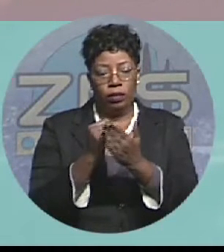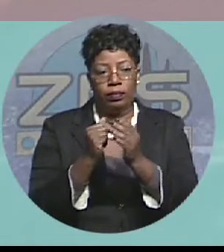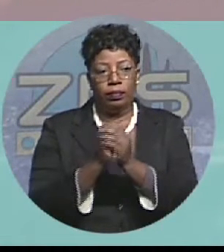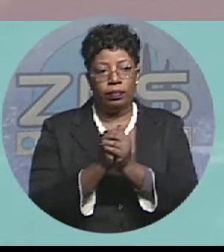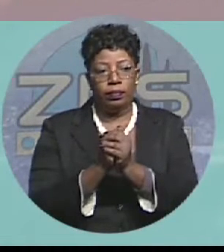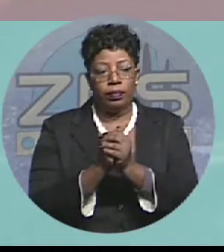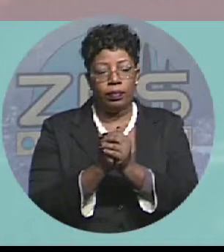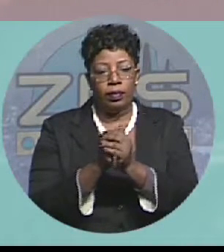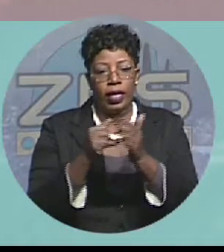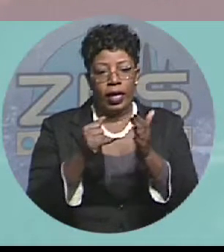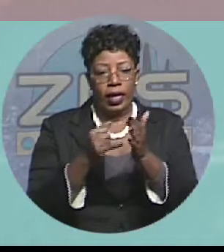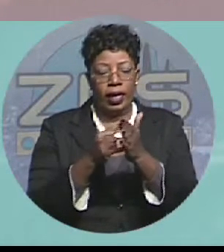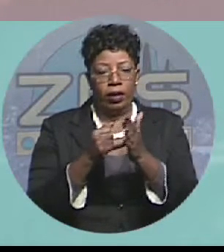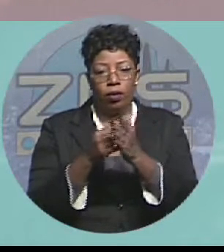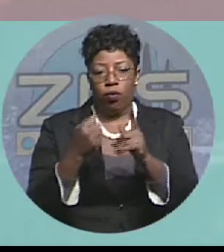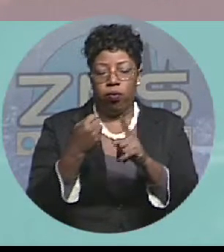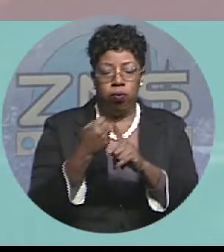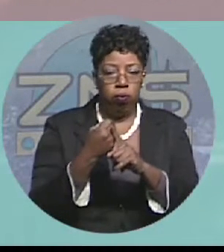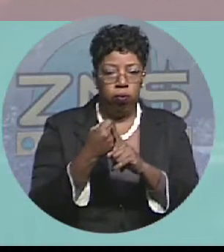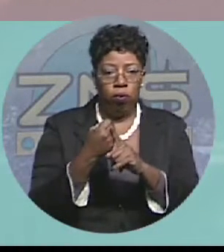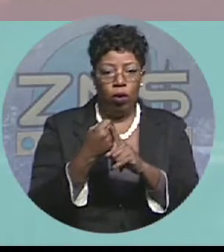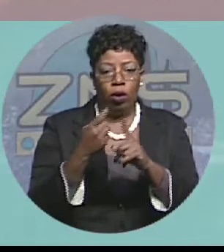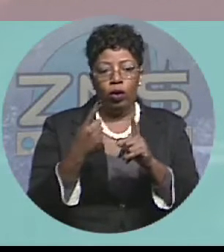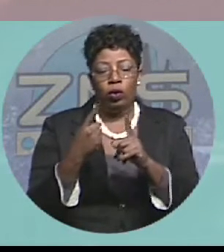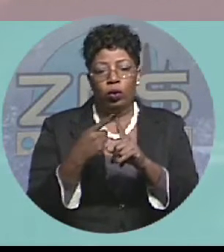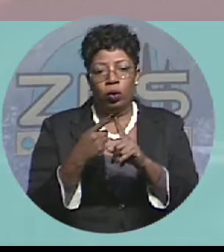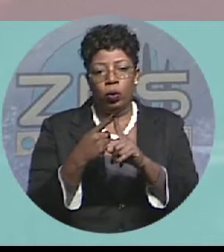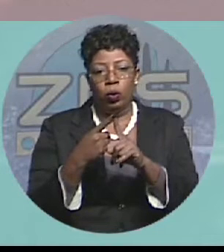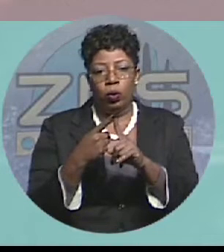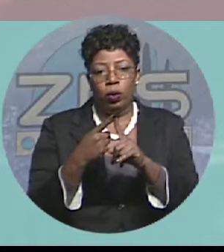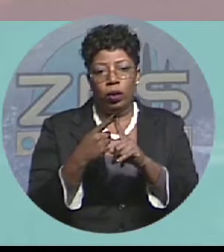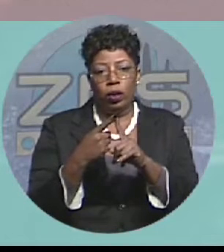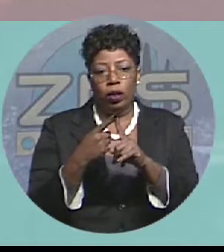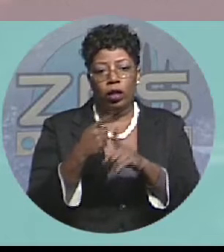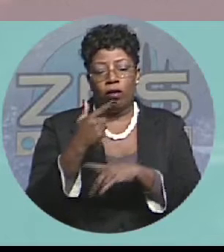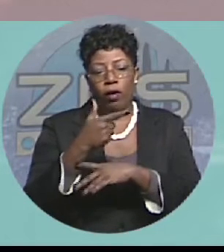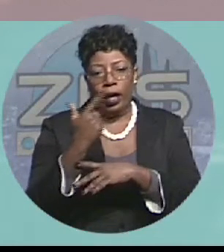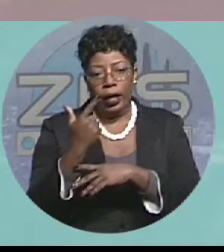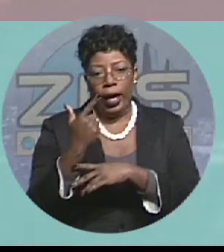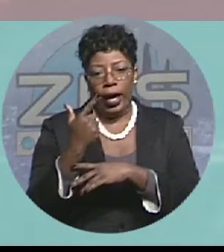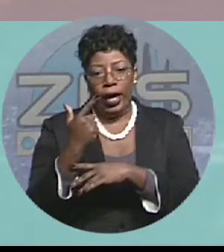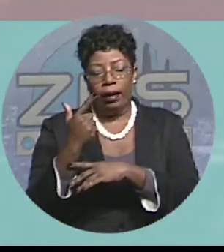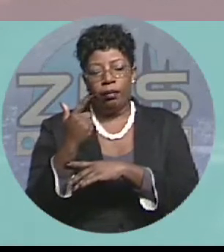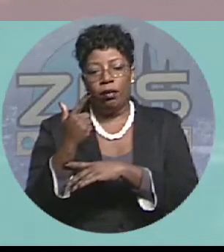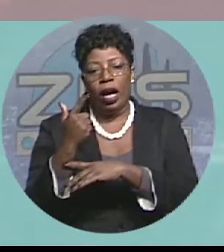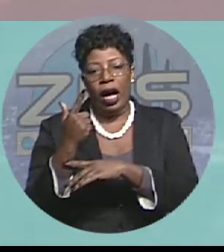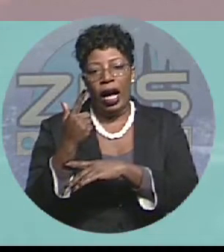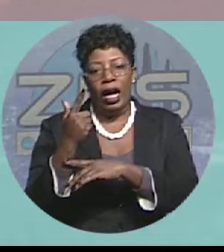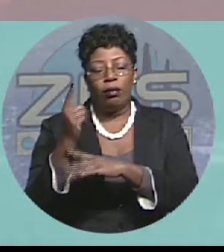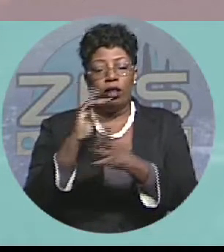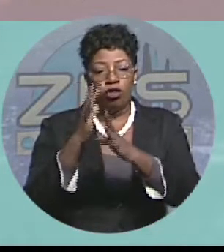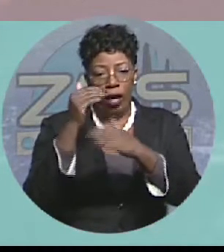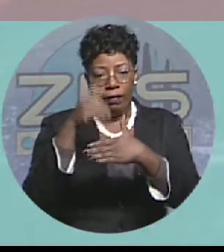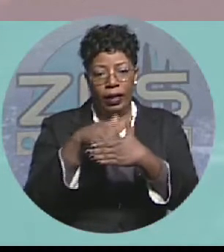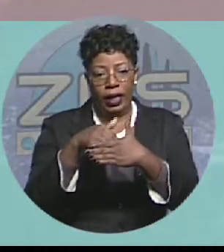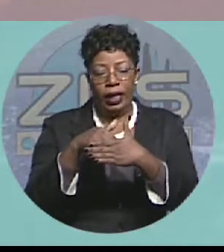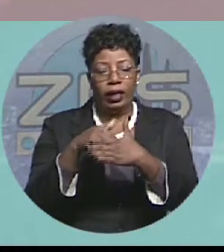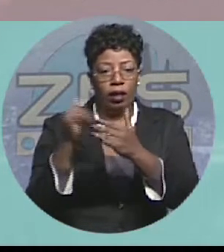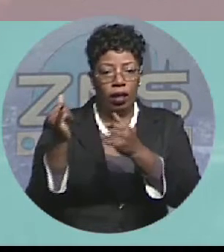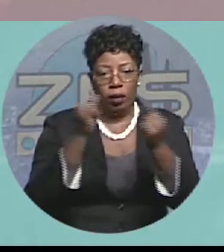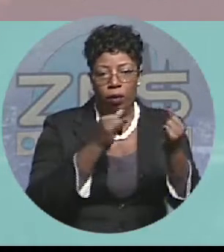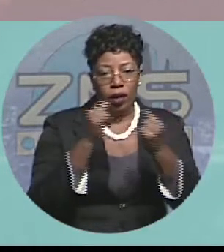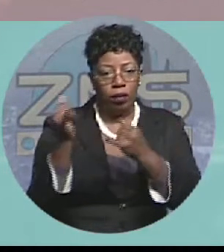It's a blow to the whole firearm trafficking operation that you heard us speak about from time to